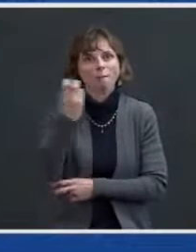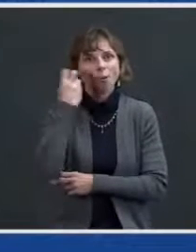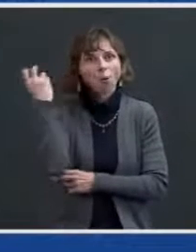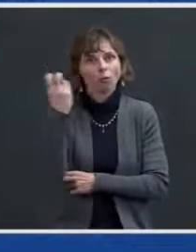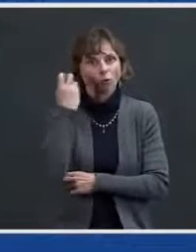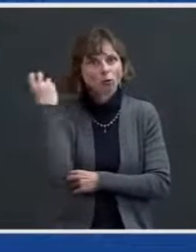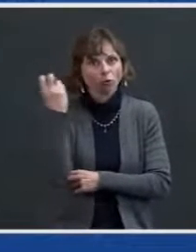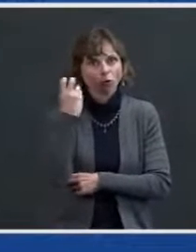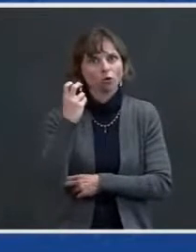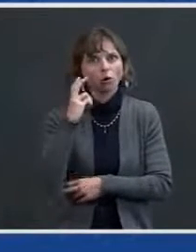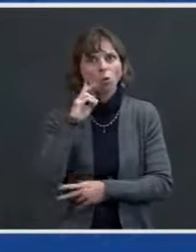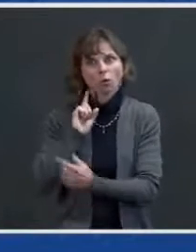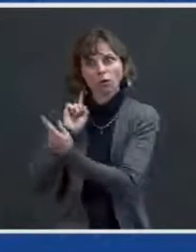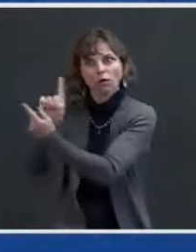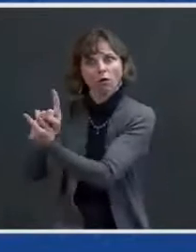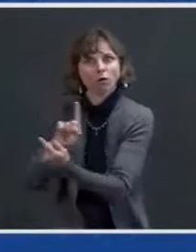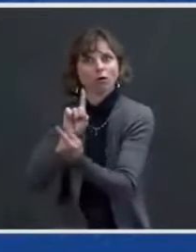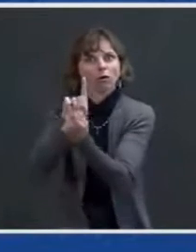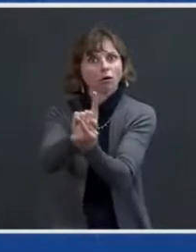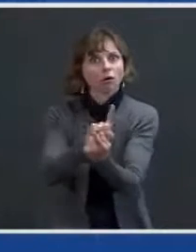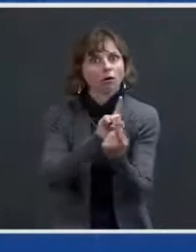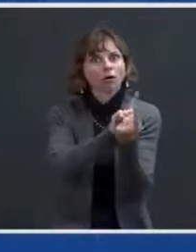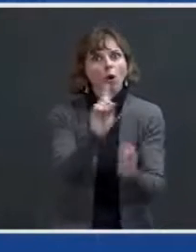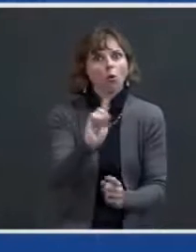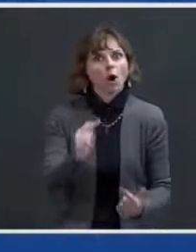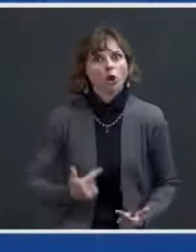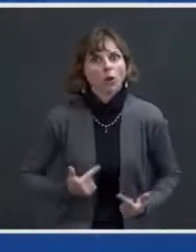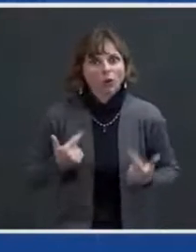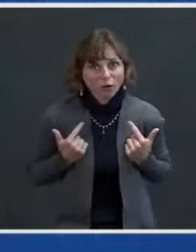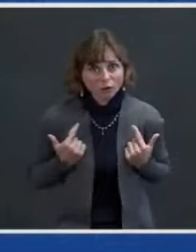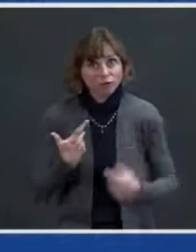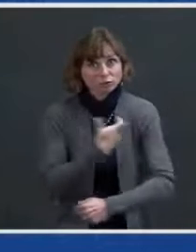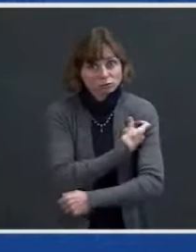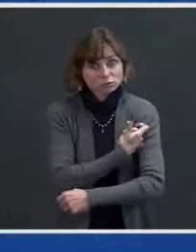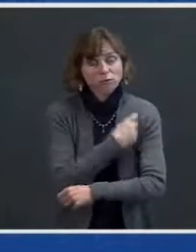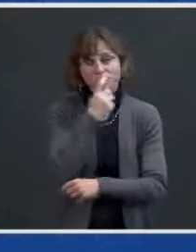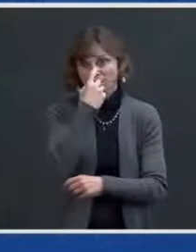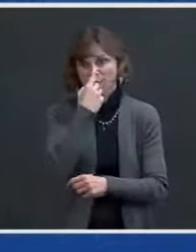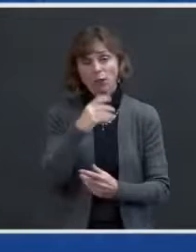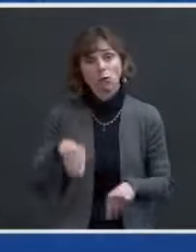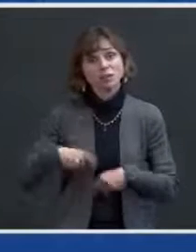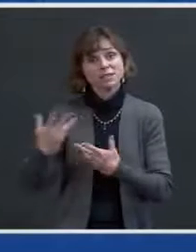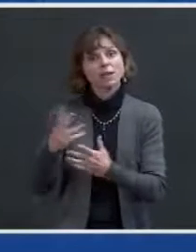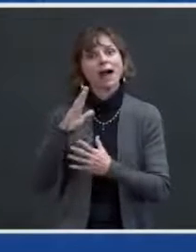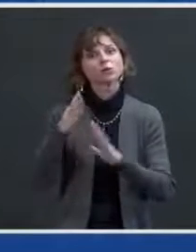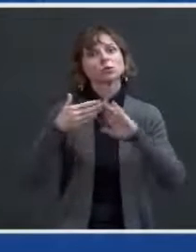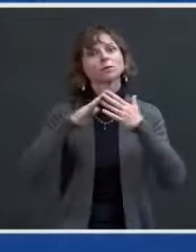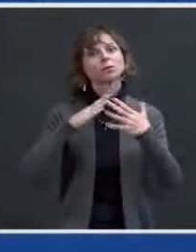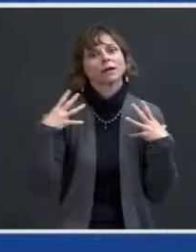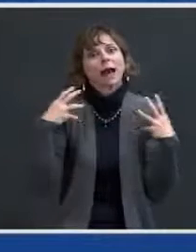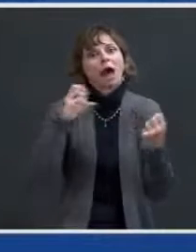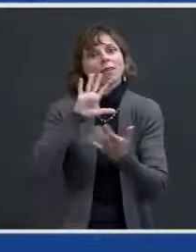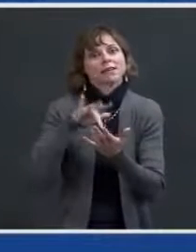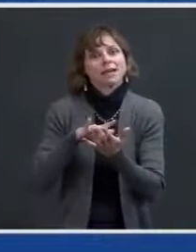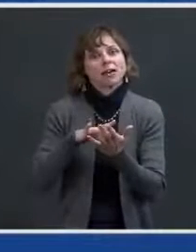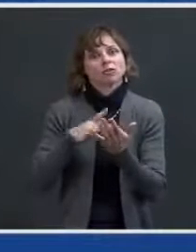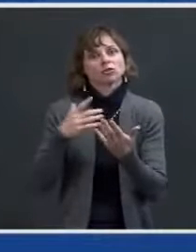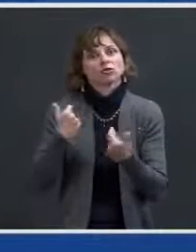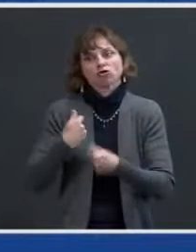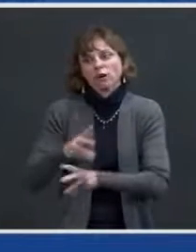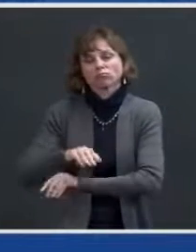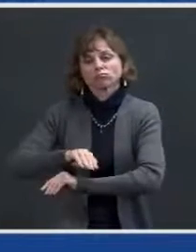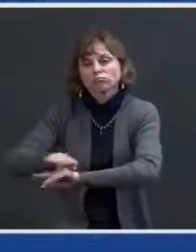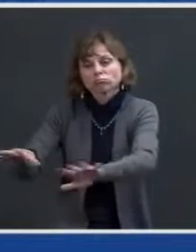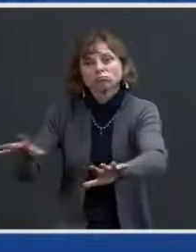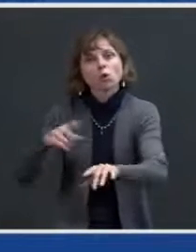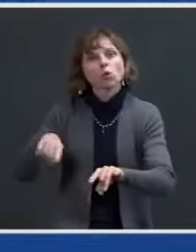the folks where they live. We're also supplying vaccines to community health centers to reach those who have been hit the hardest and suffered the